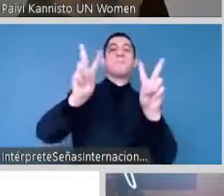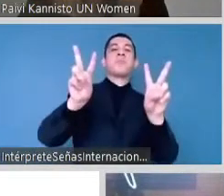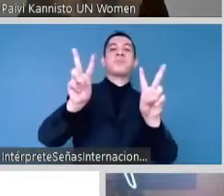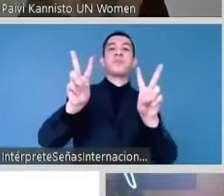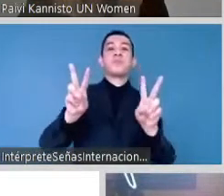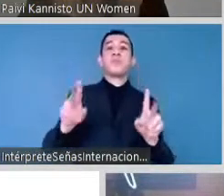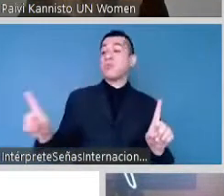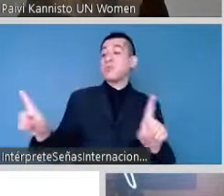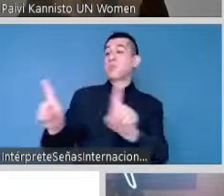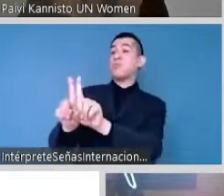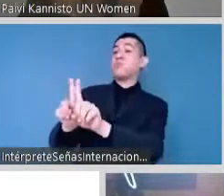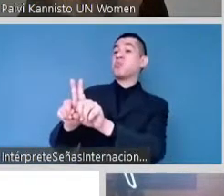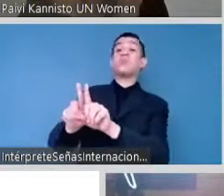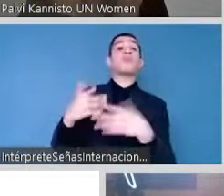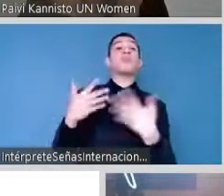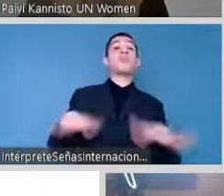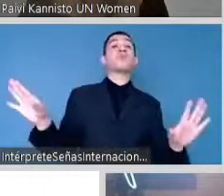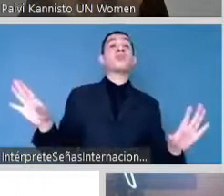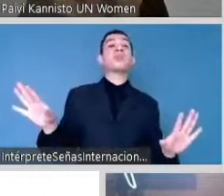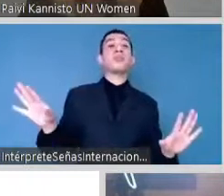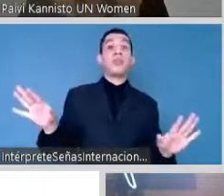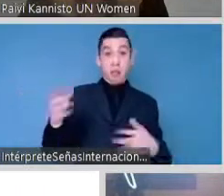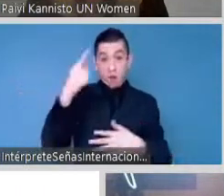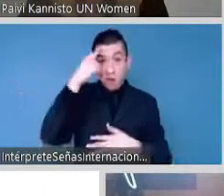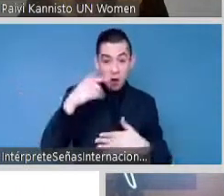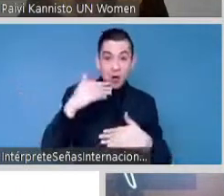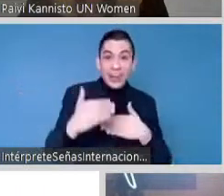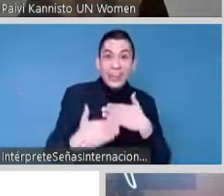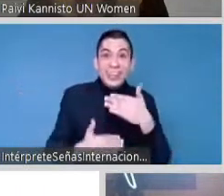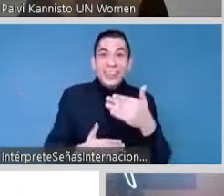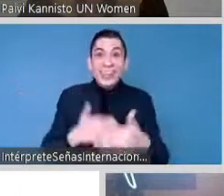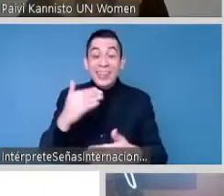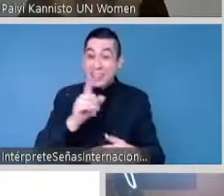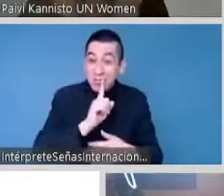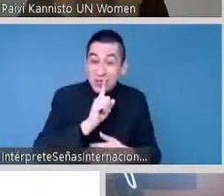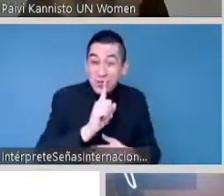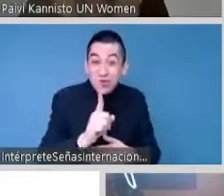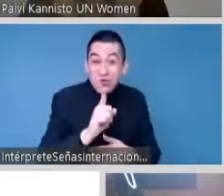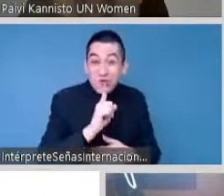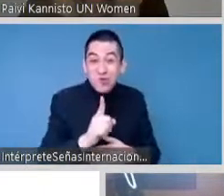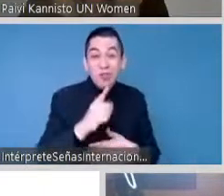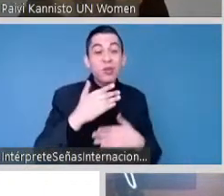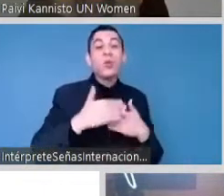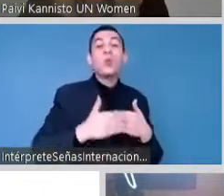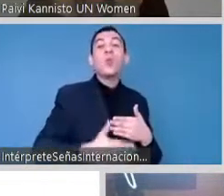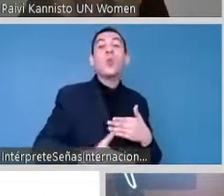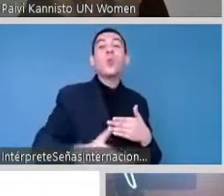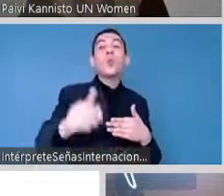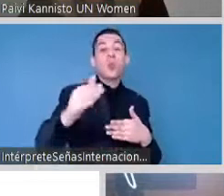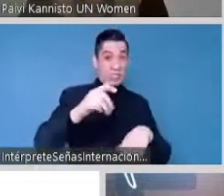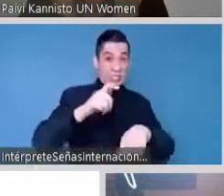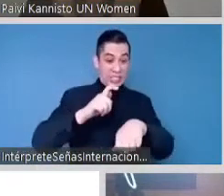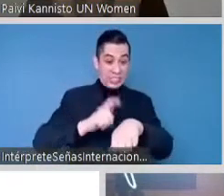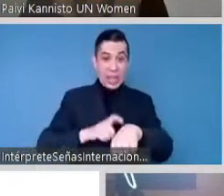found over time, is that issues of accountability, truth commissions, reparations, those kinds